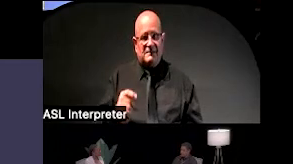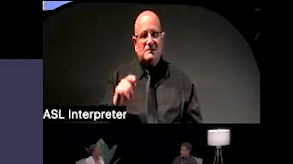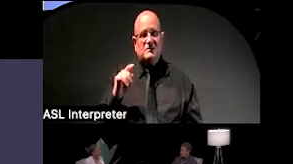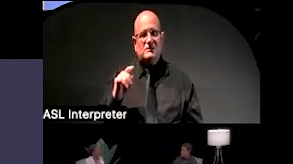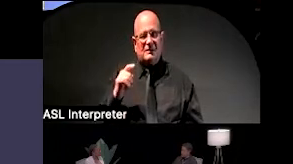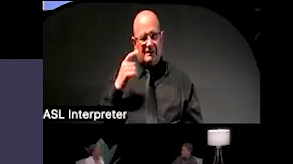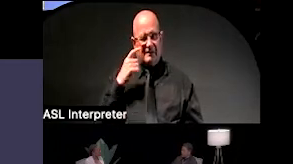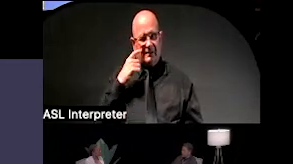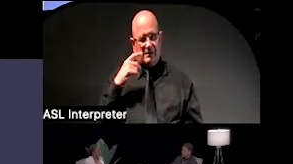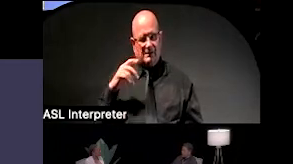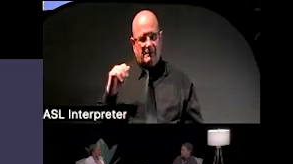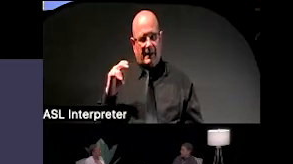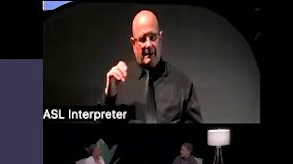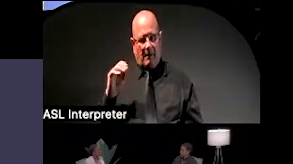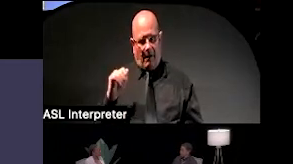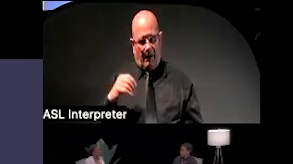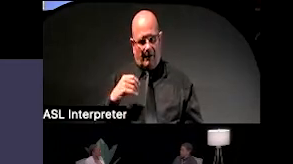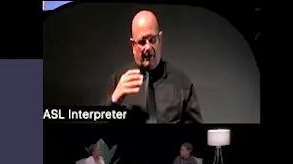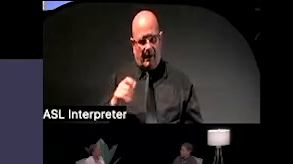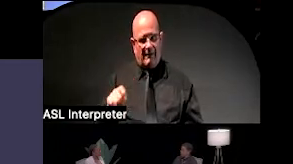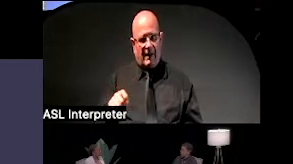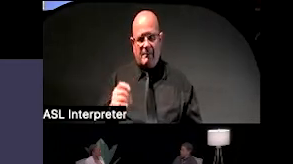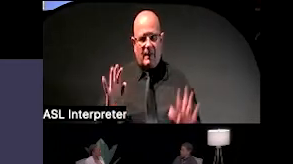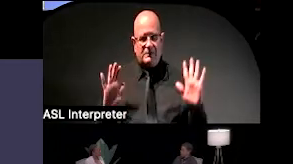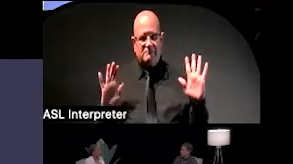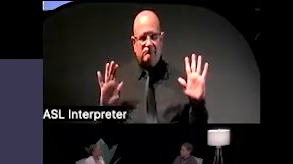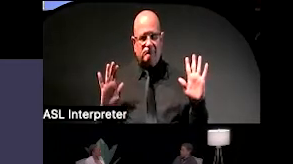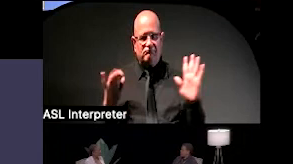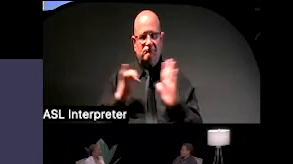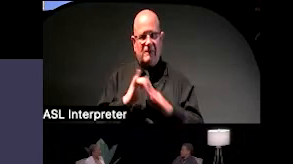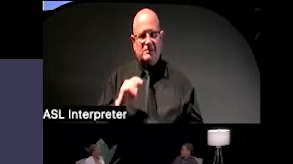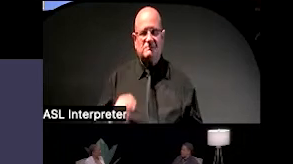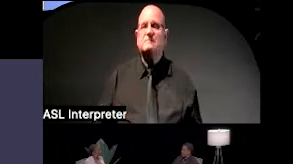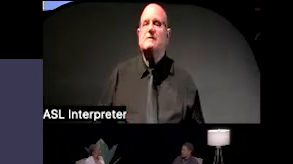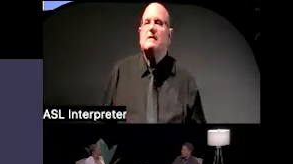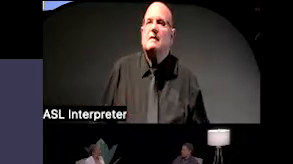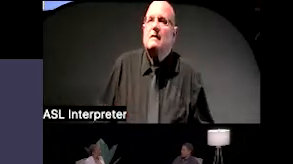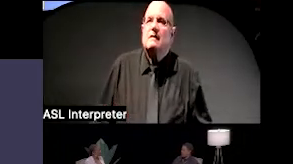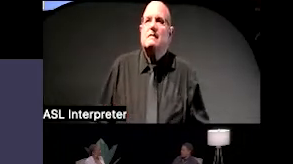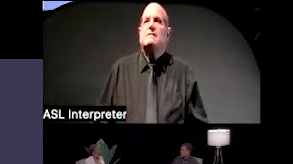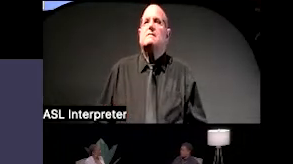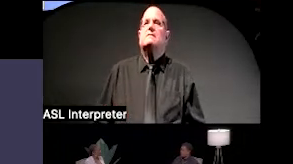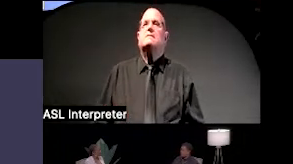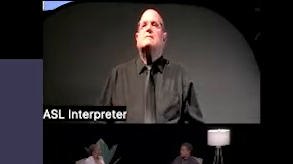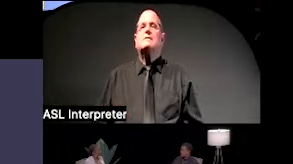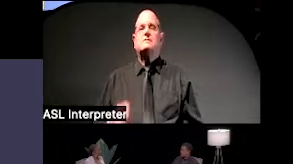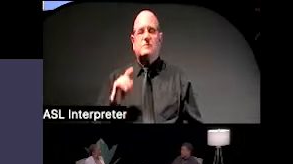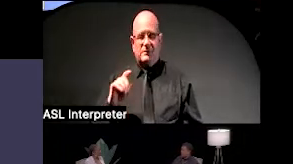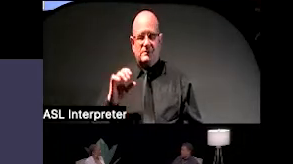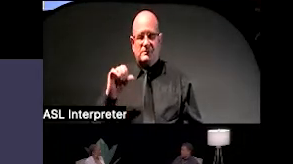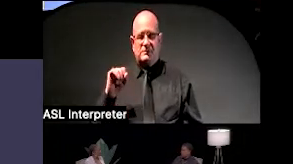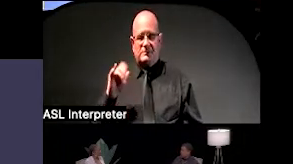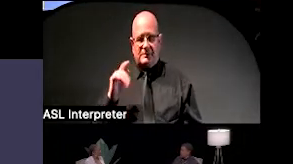think it was Panama, they gave her the cane but nothing else. And it wasn't until she came to the Signal Center that she